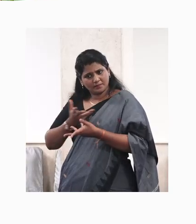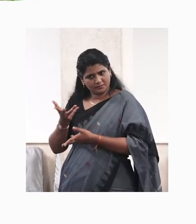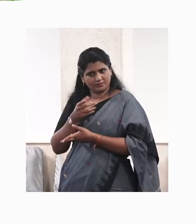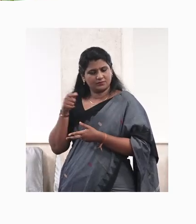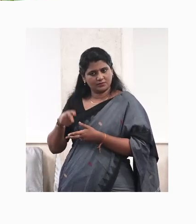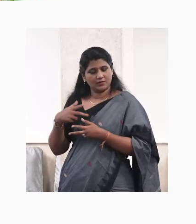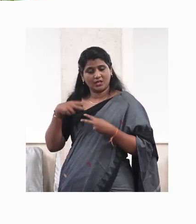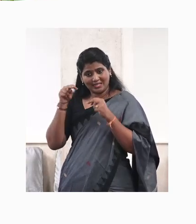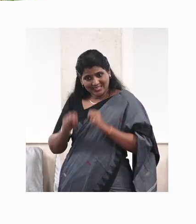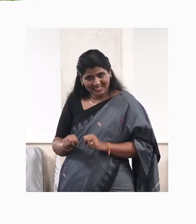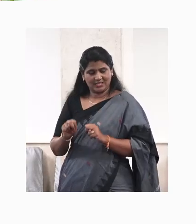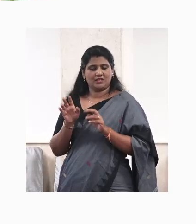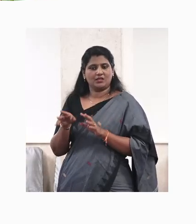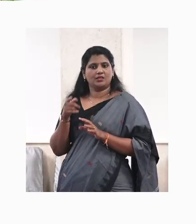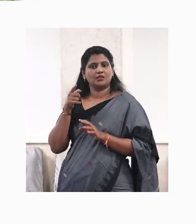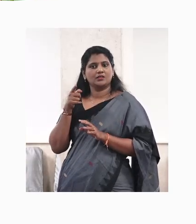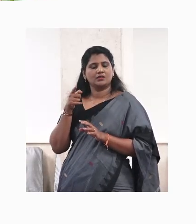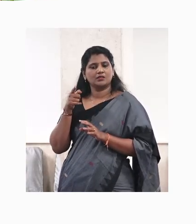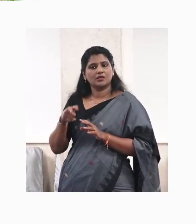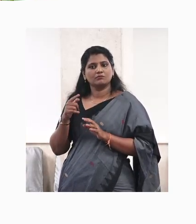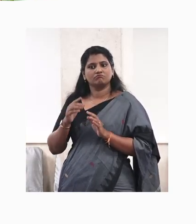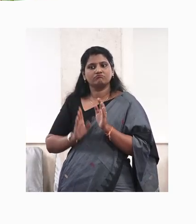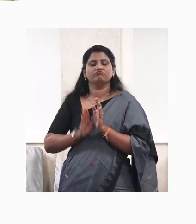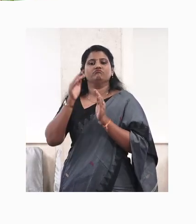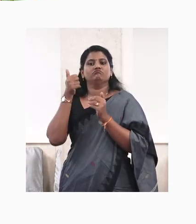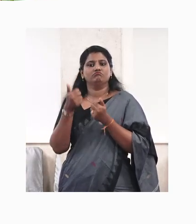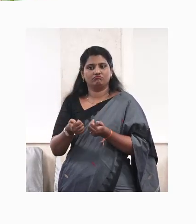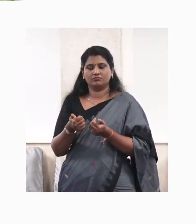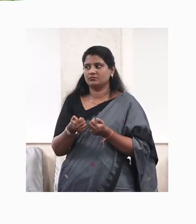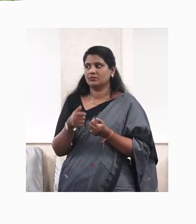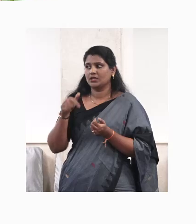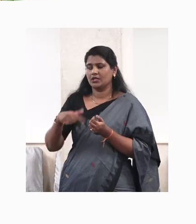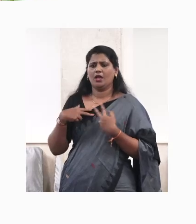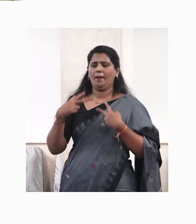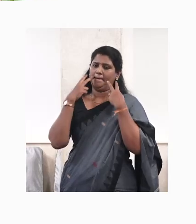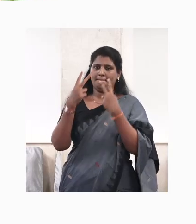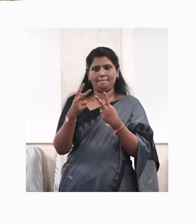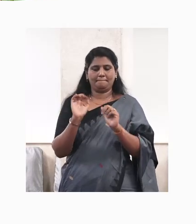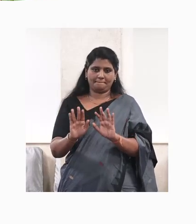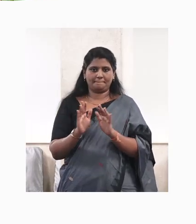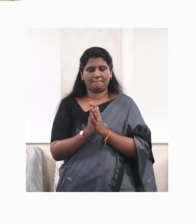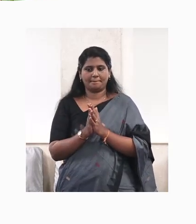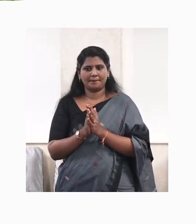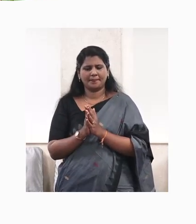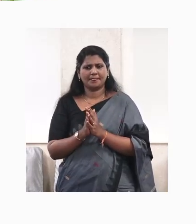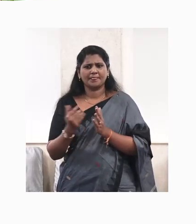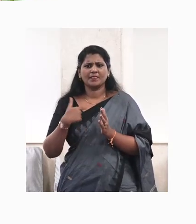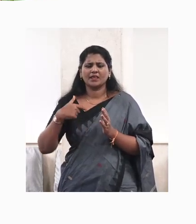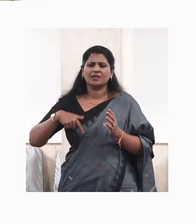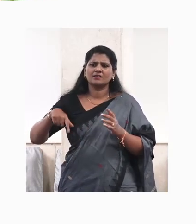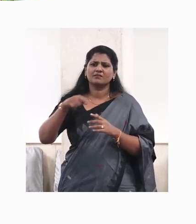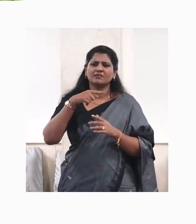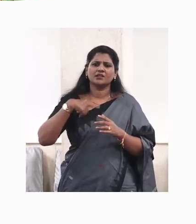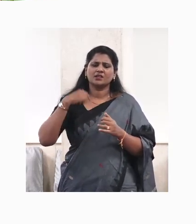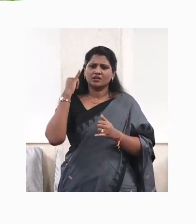your desire is to prevail. This is my vision. And even you can cut